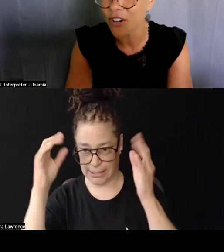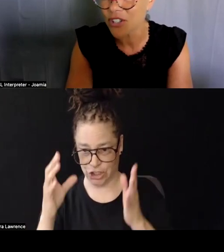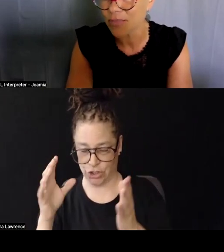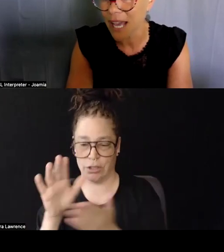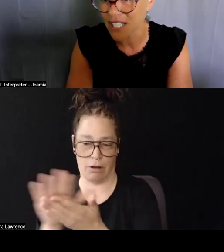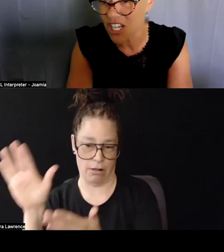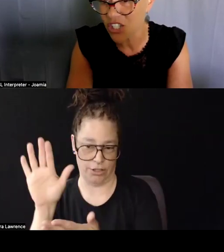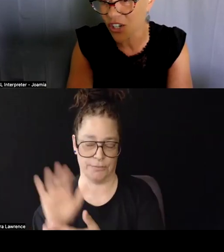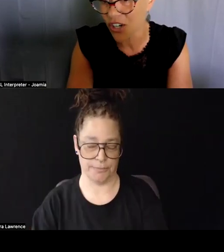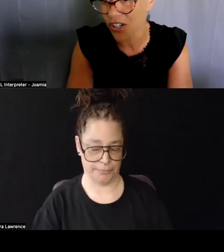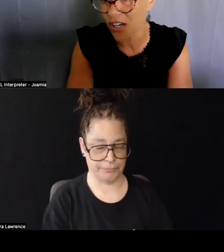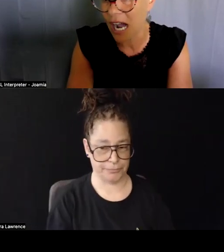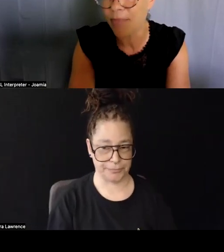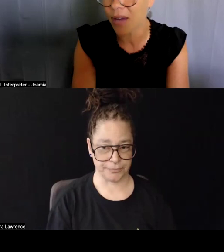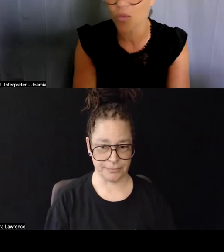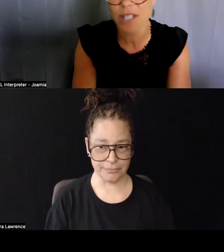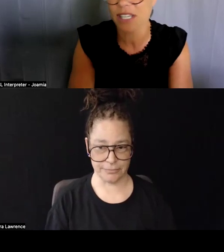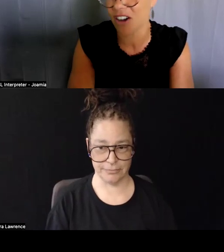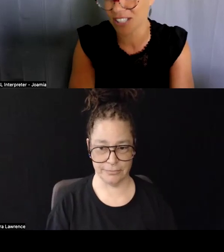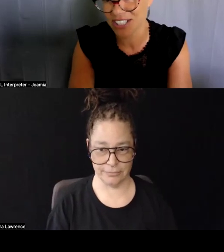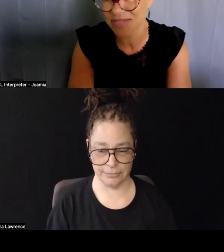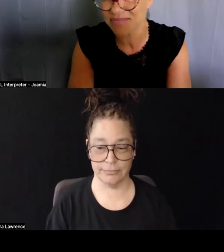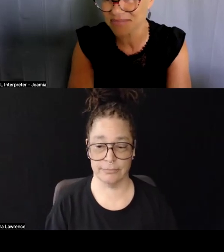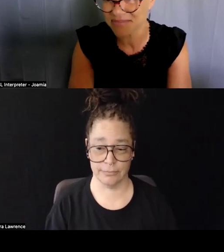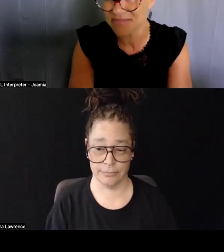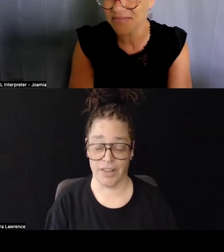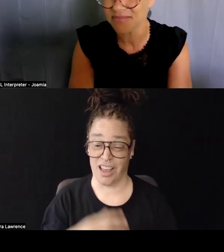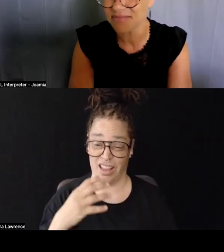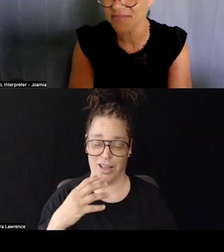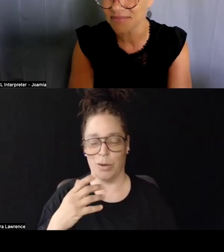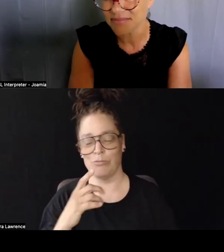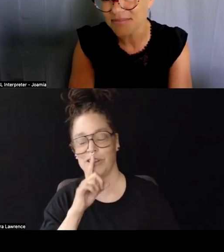My first Black teacher I met was in college.